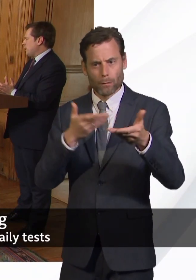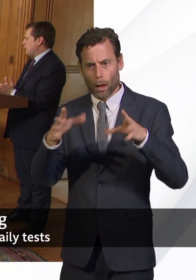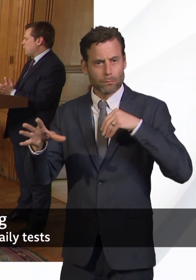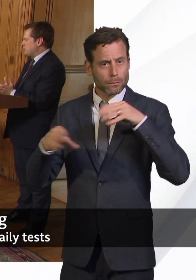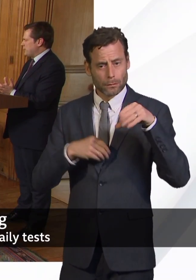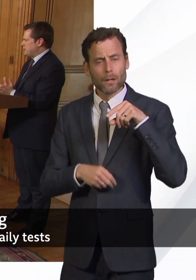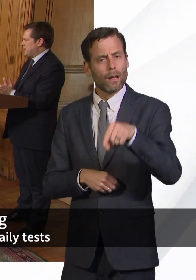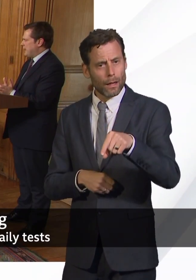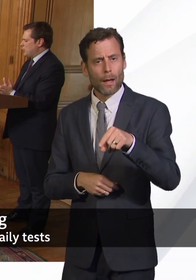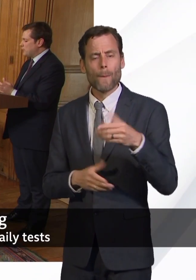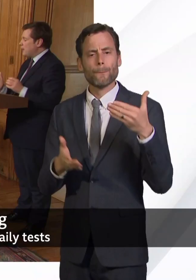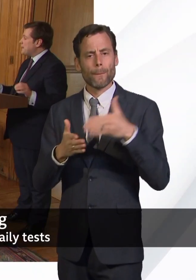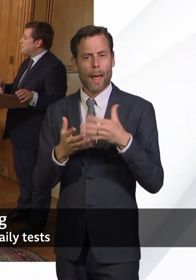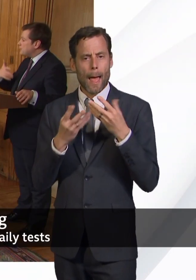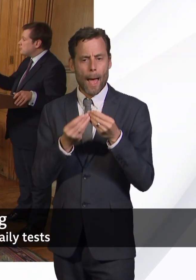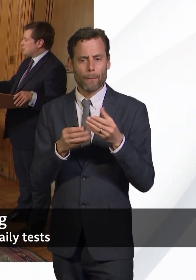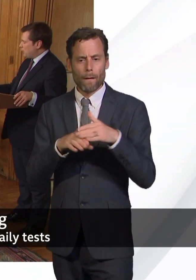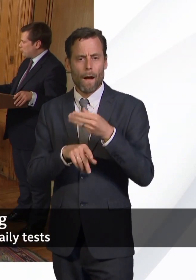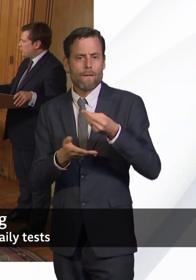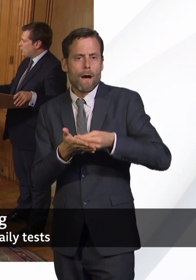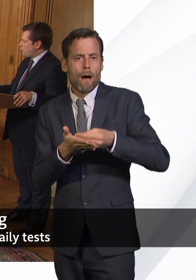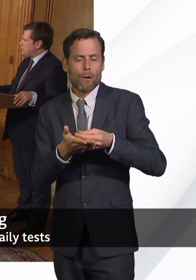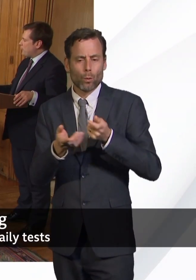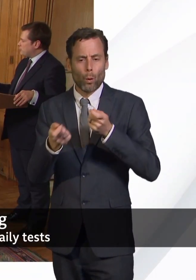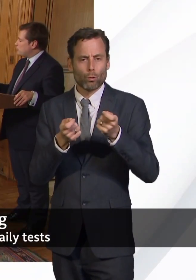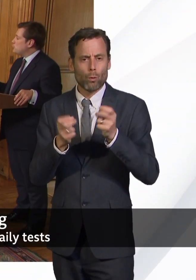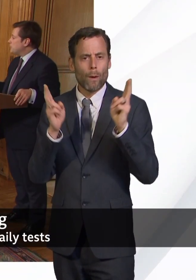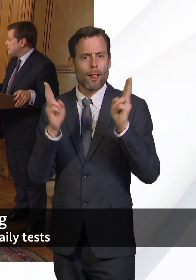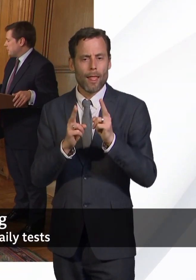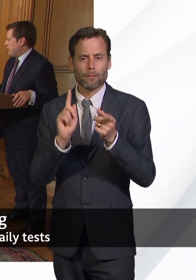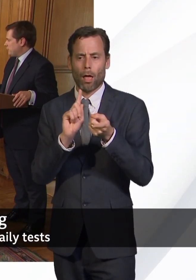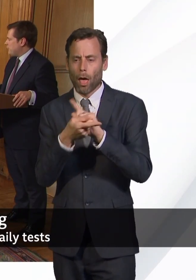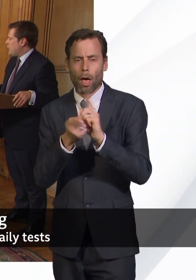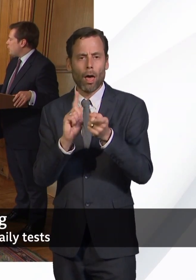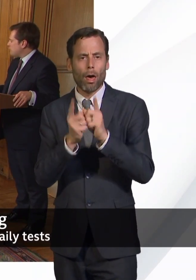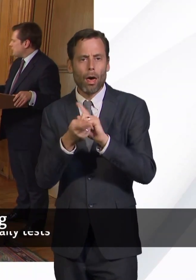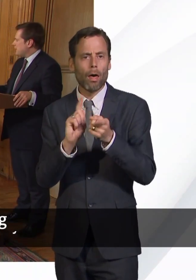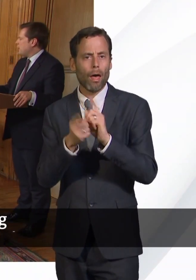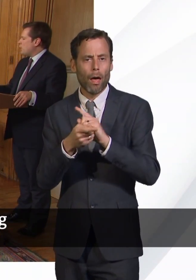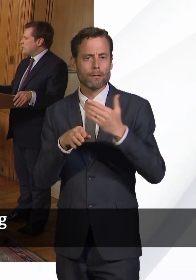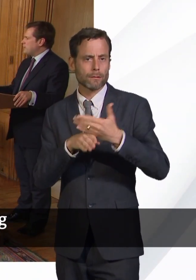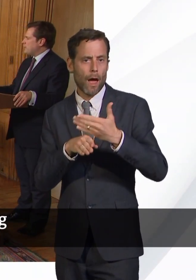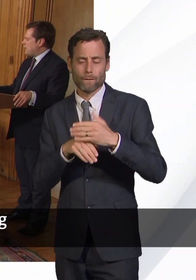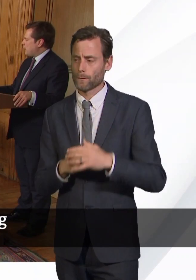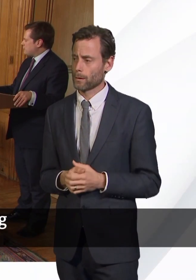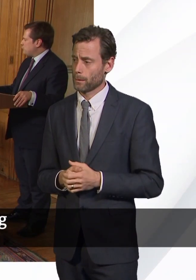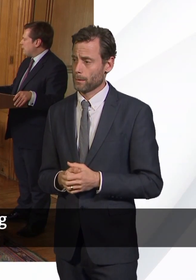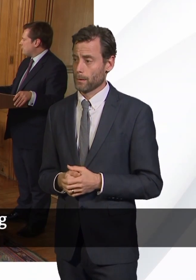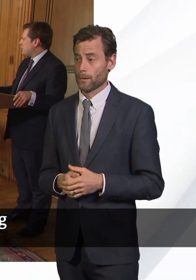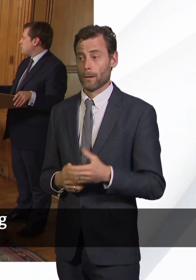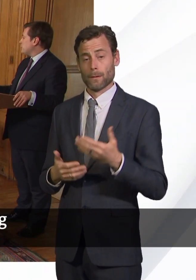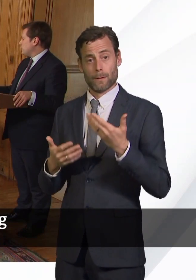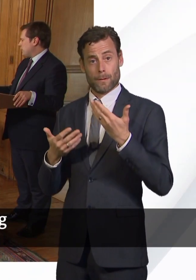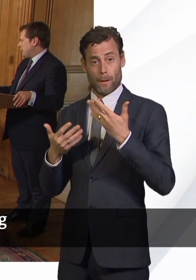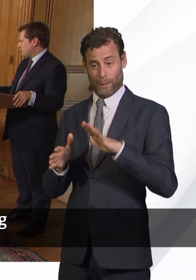staff between care homes. But it builds upon £3.2 billion of funding that we've given in the last 2